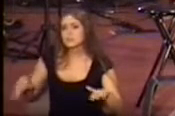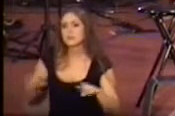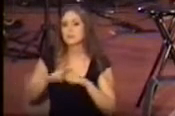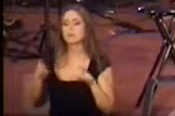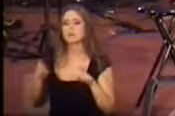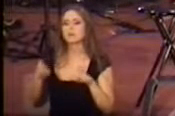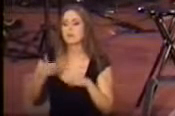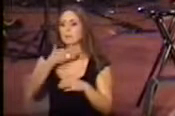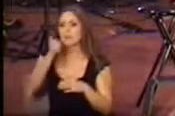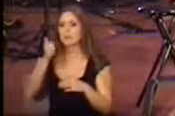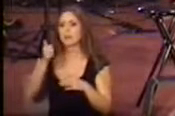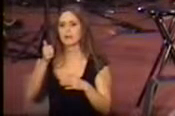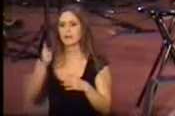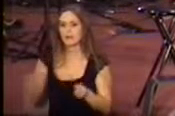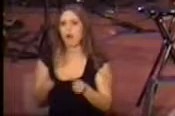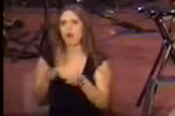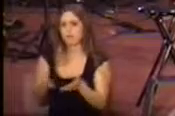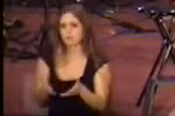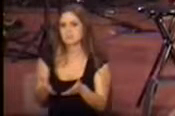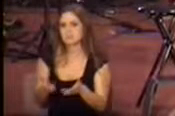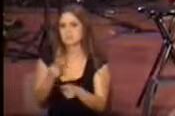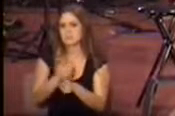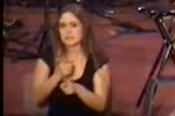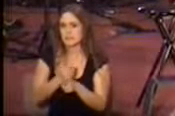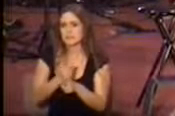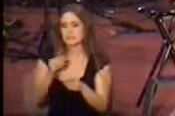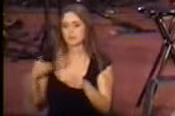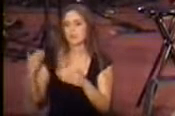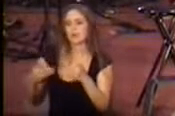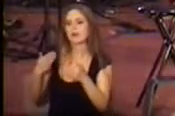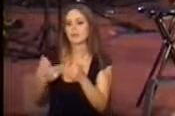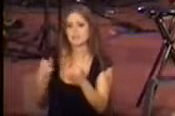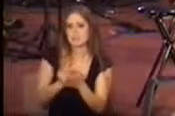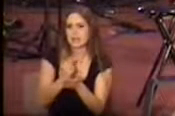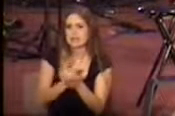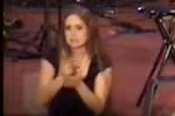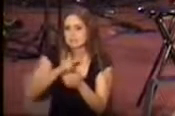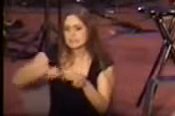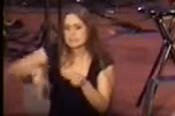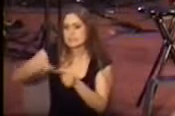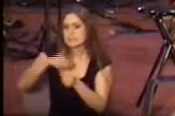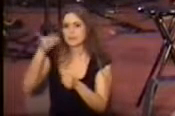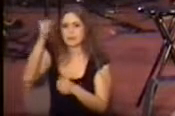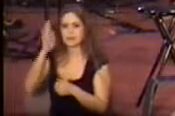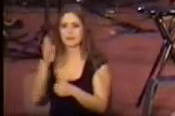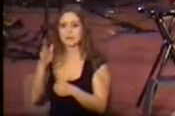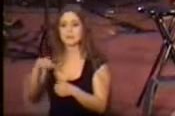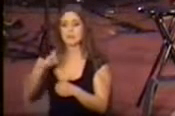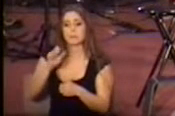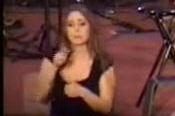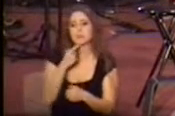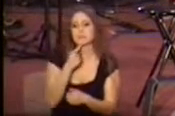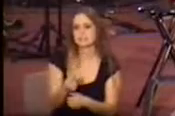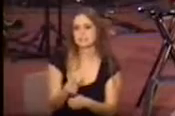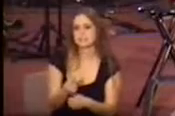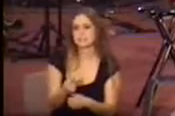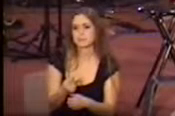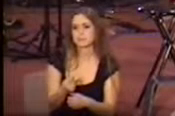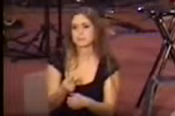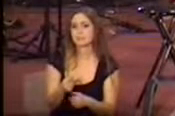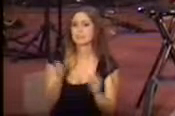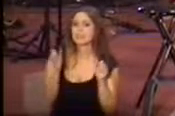cause, isn't there? It's the progress of the gospel, the kingdom of God. But here's what Paul basically is saying. I could